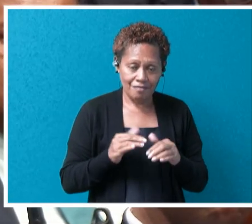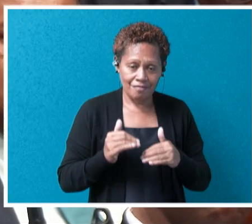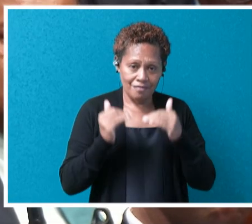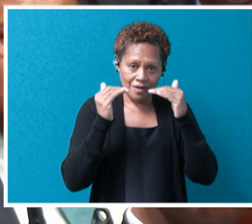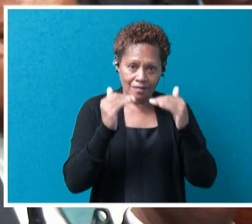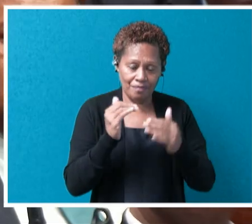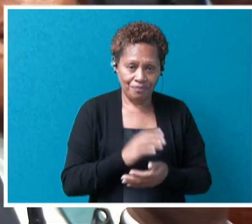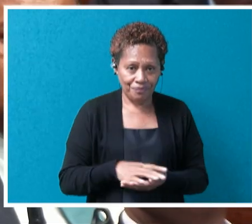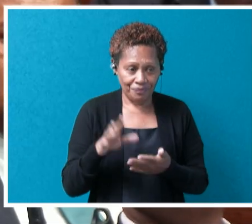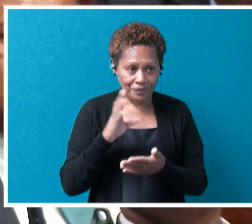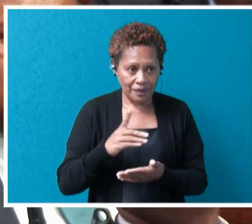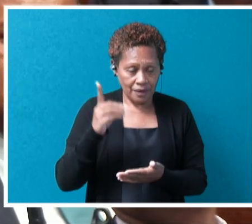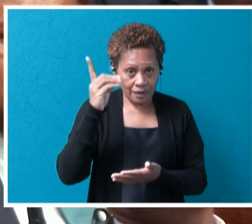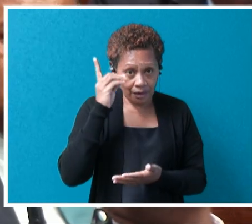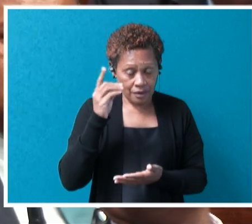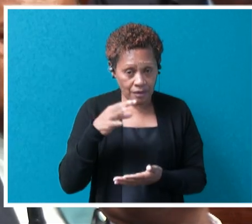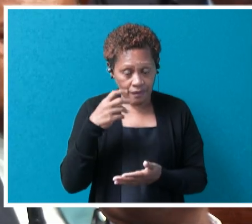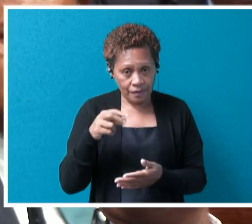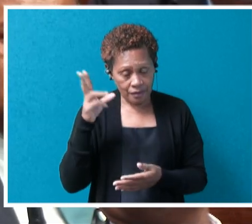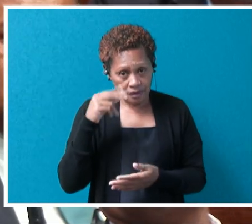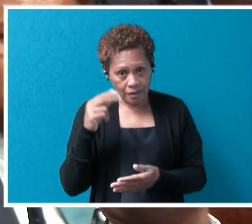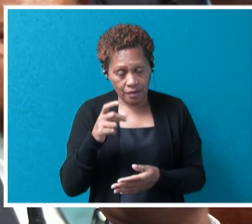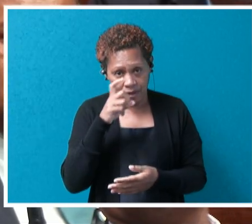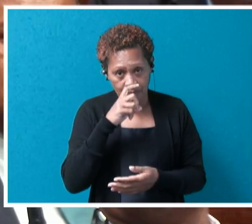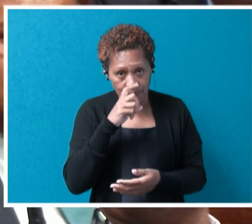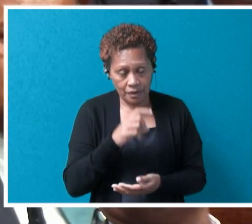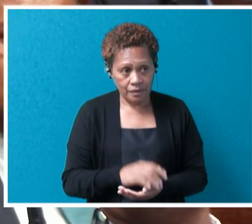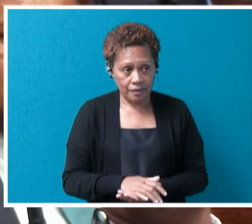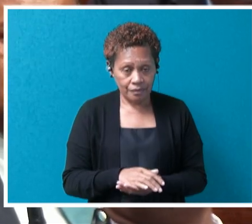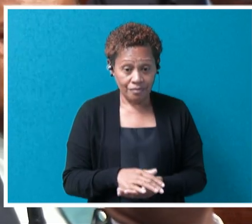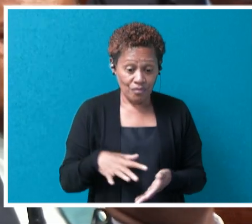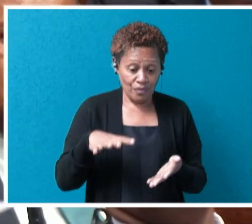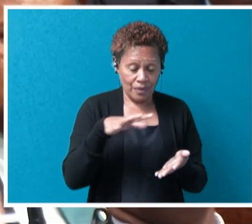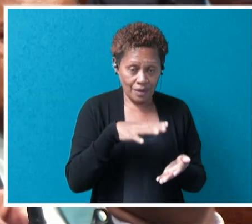and long-term development of iTaukei people across Fiji.